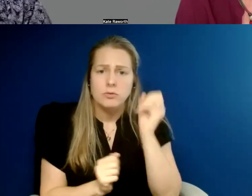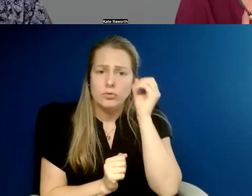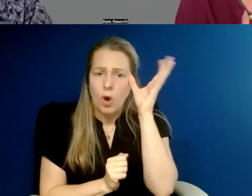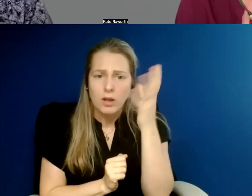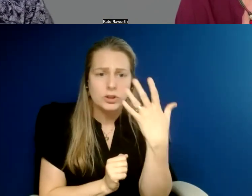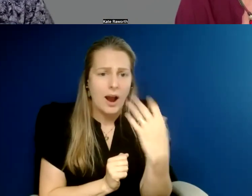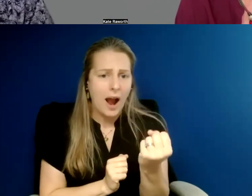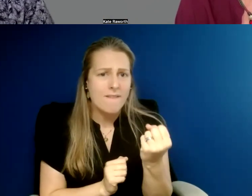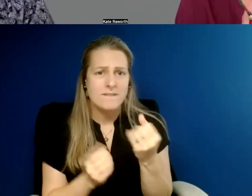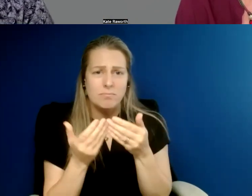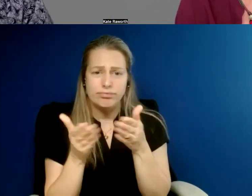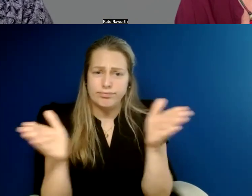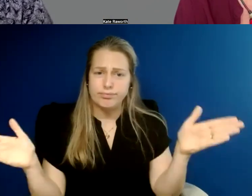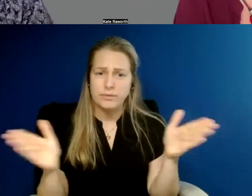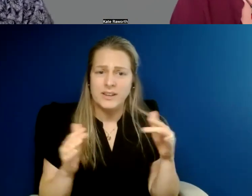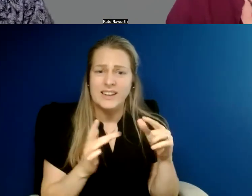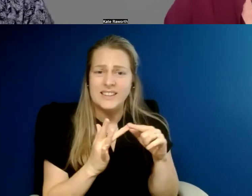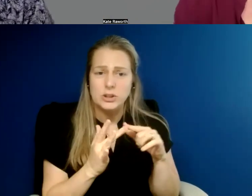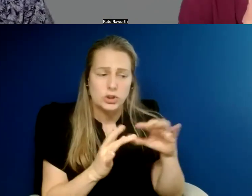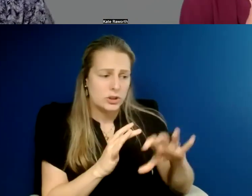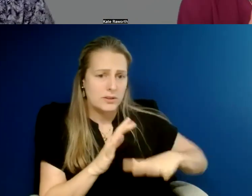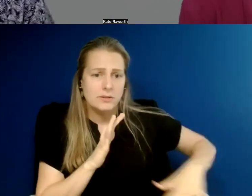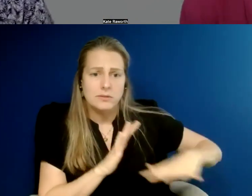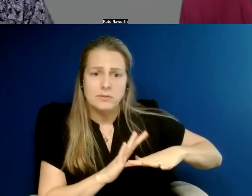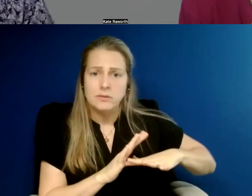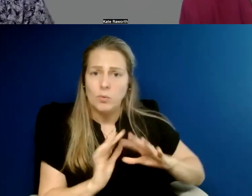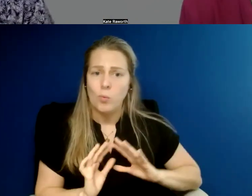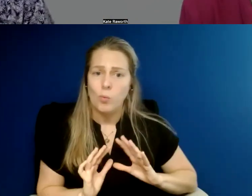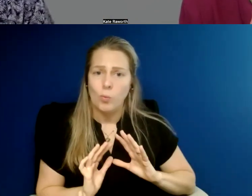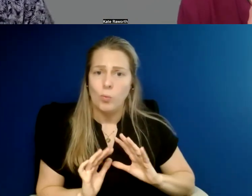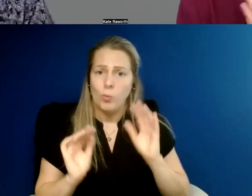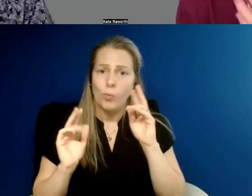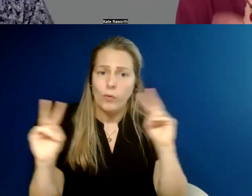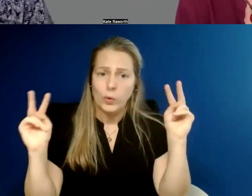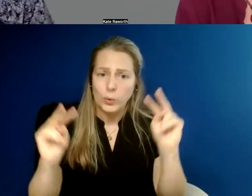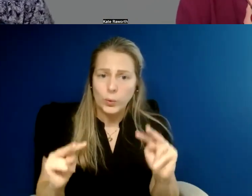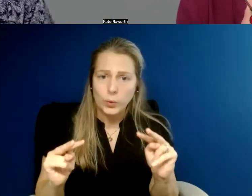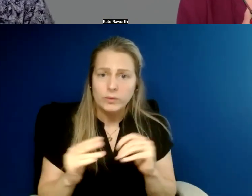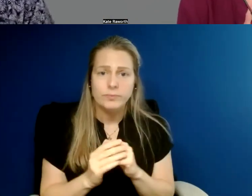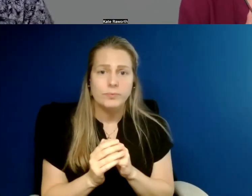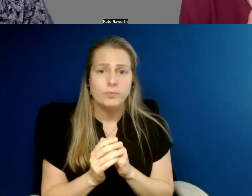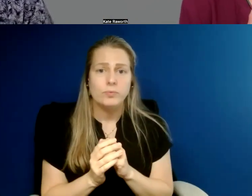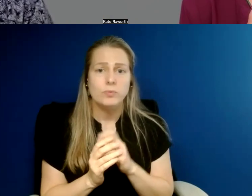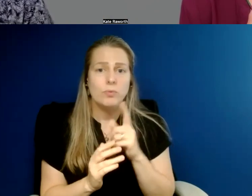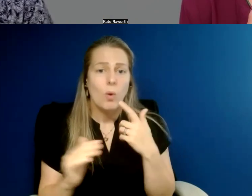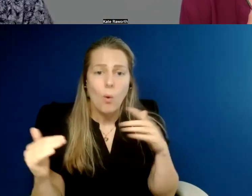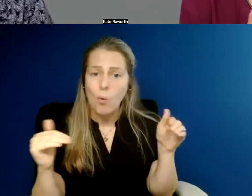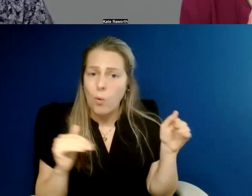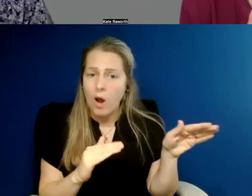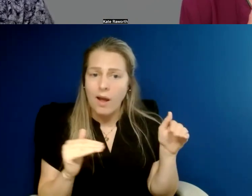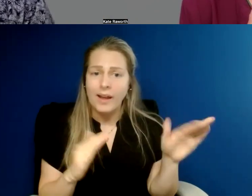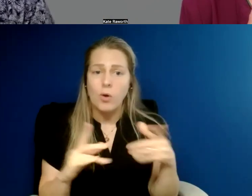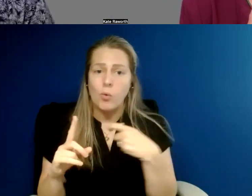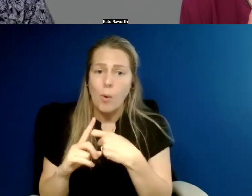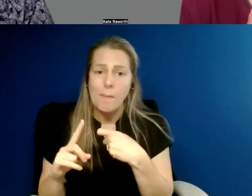wide range of indigenous worldviews, from Hawaiian cosmology. Actually, we had Kamana Bima from Hawaii on our